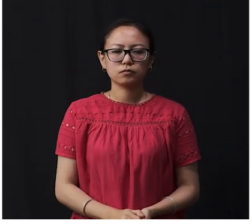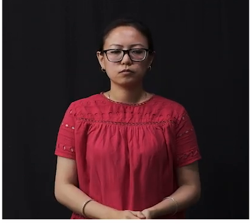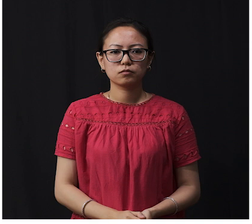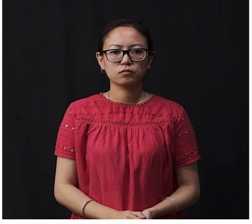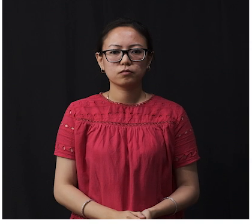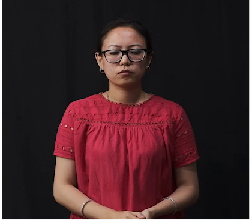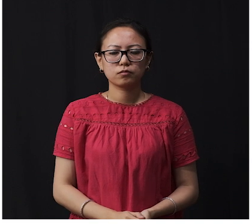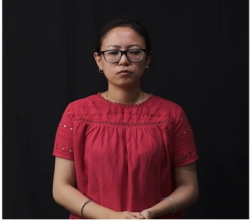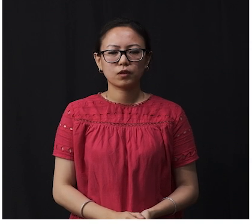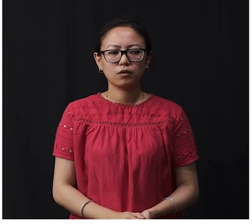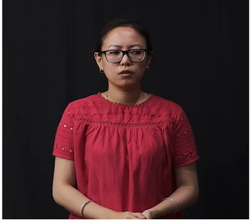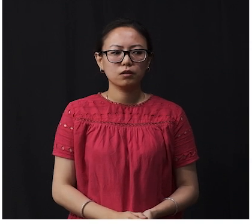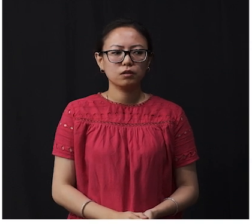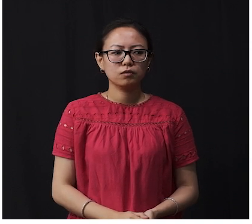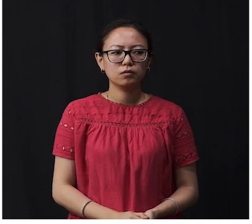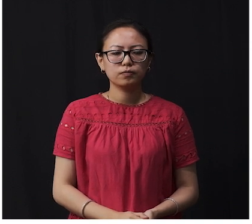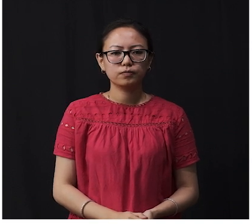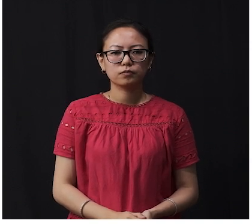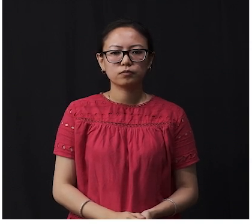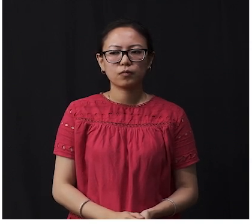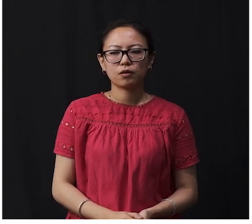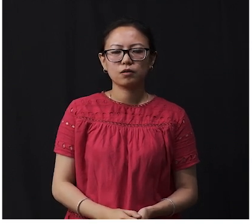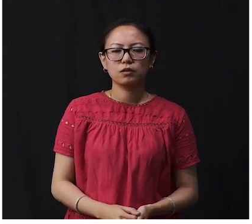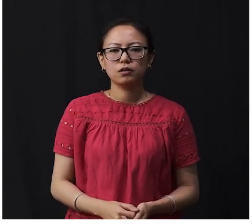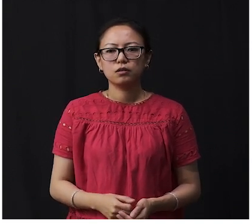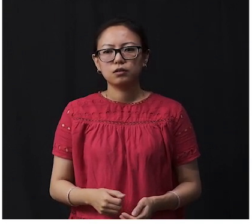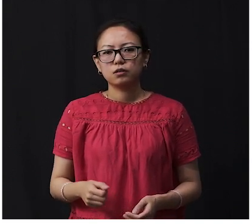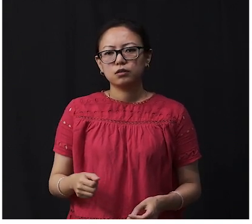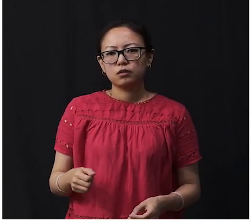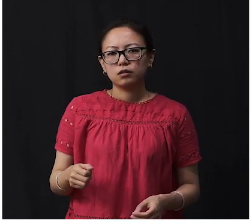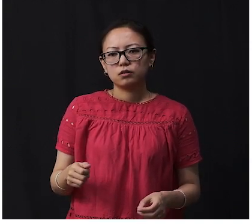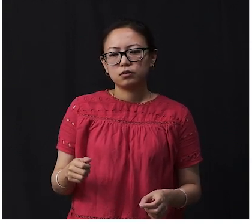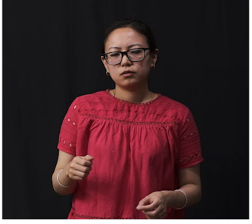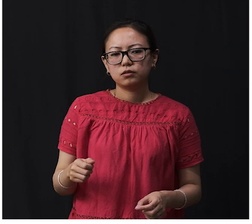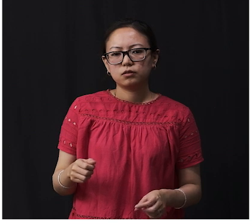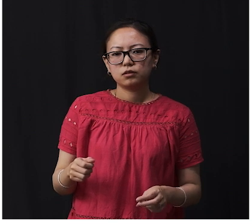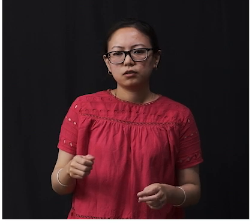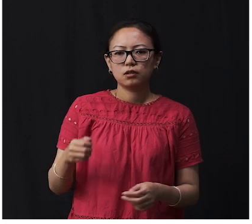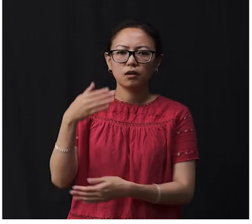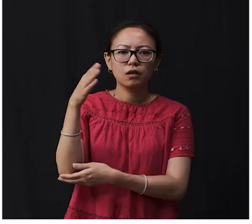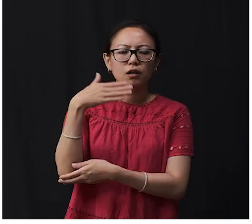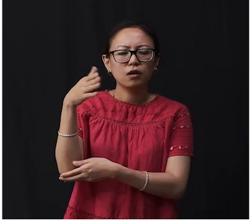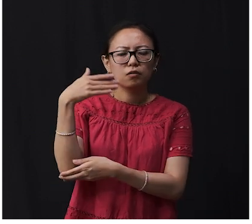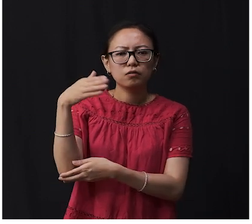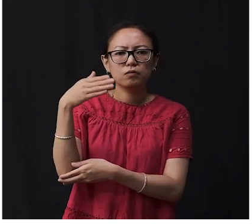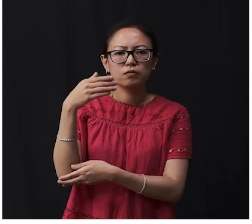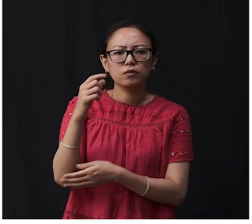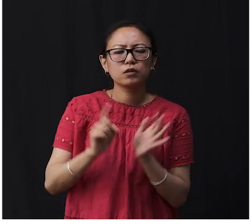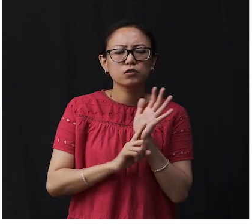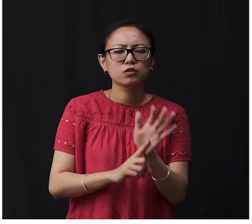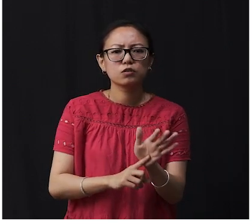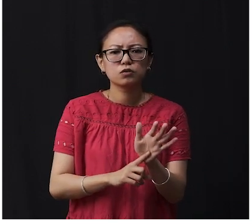to show a little like a little white flag. That means flag. When you see a flag, what does it signify?